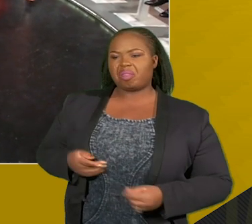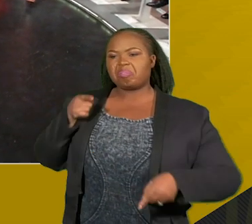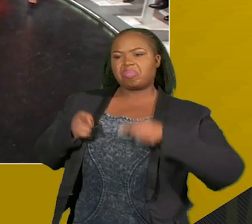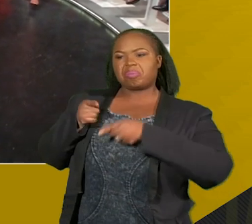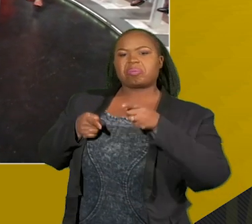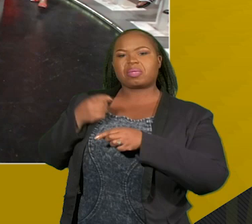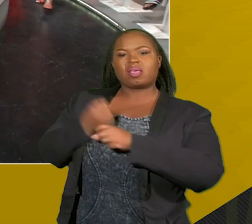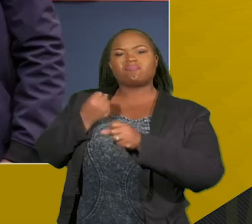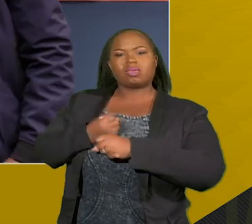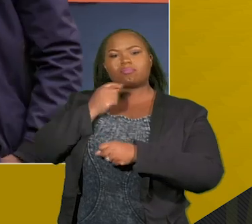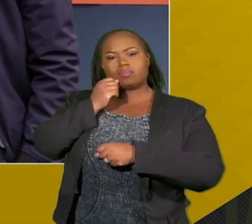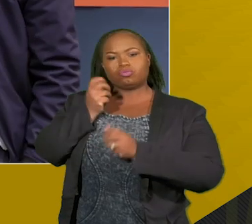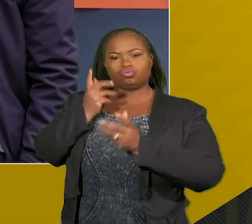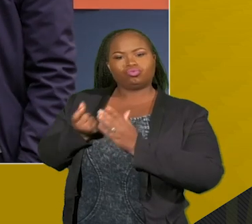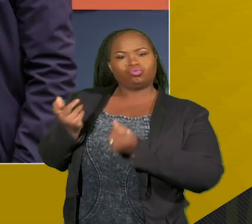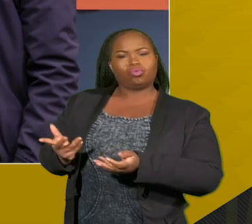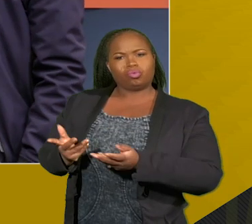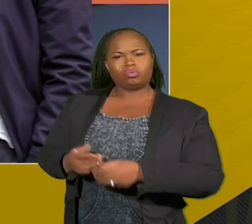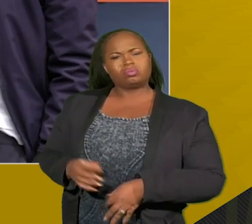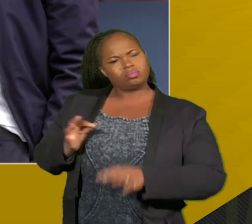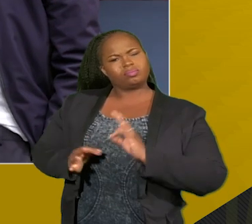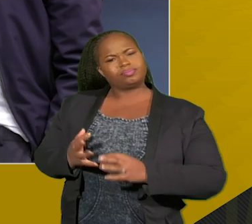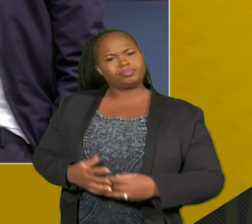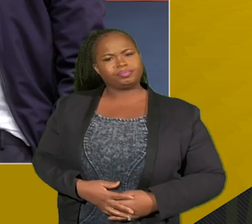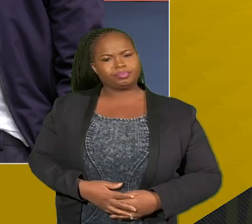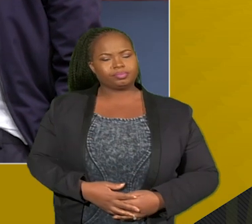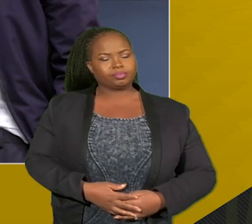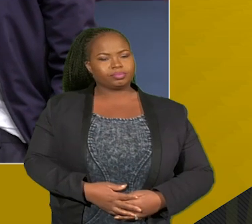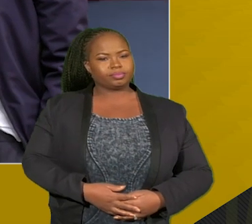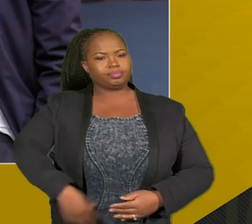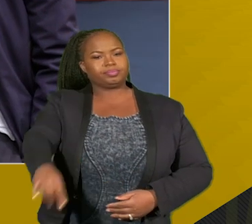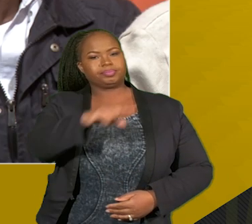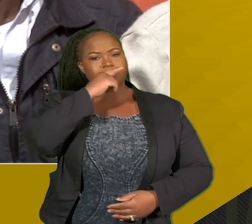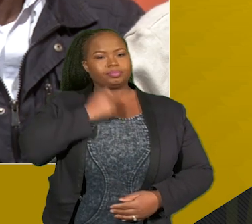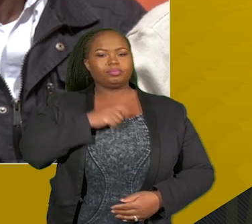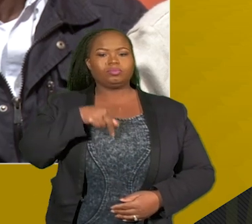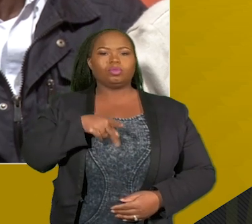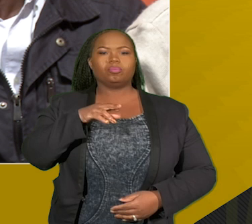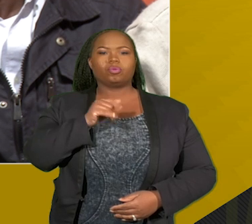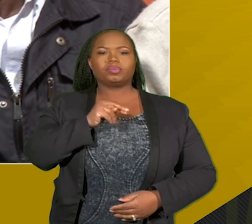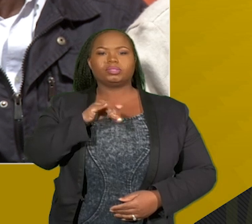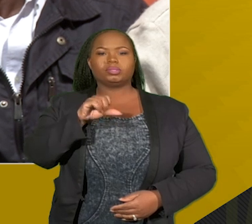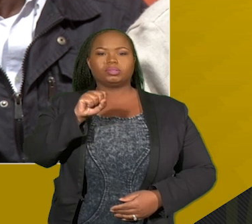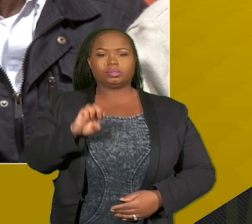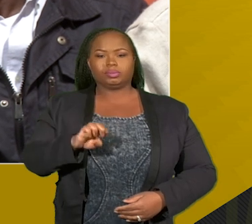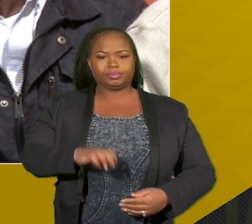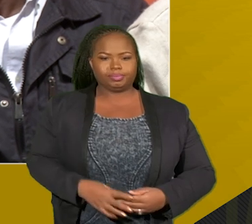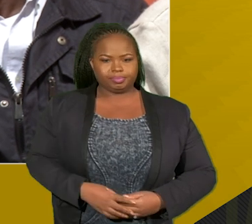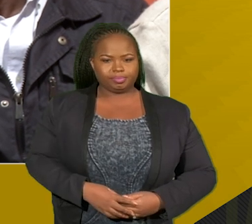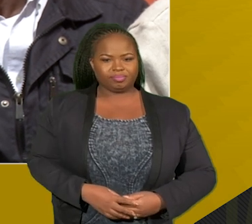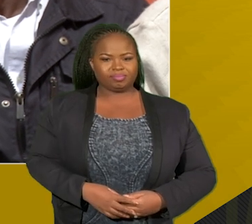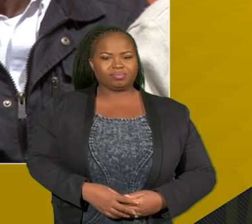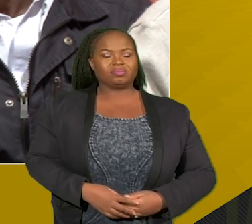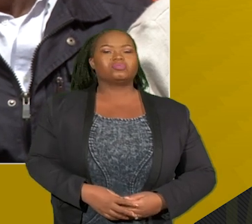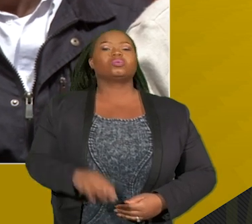men ukuthi babe labantu besilisa abayibona namhlanje. Tell us the story. Igama ngipromise Mtau. Engakusho